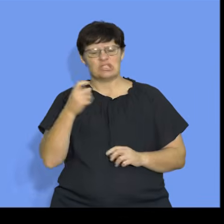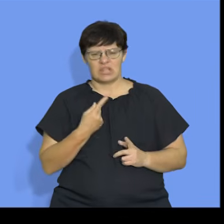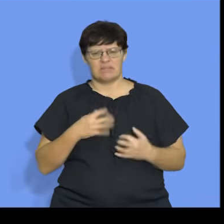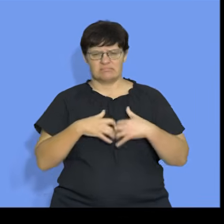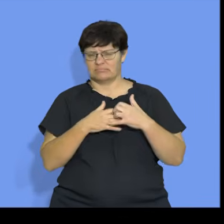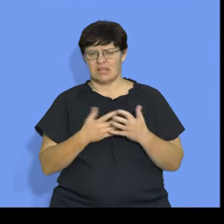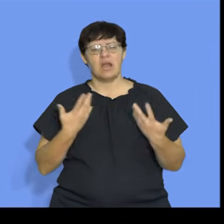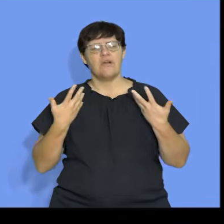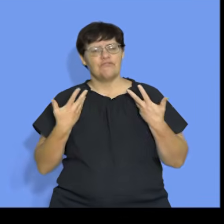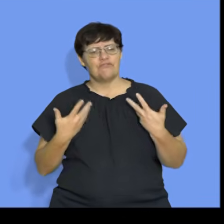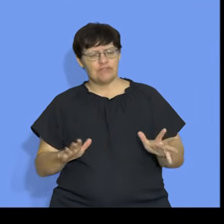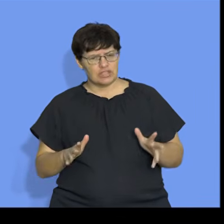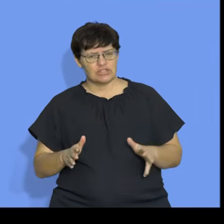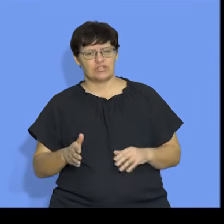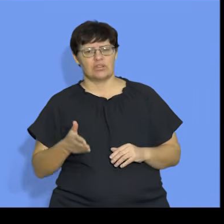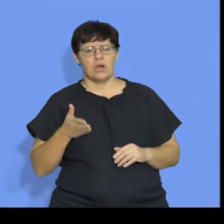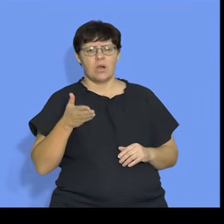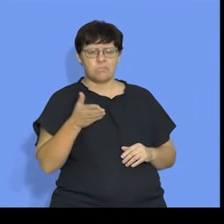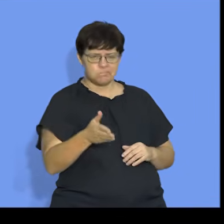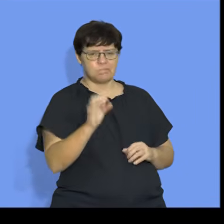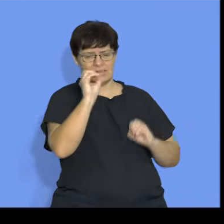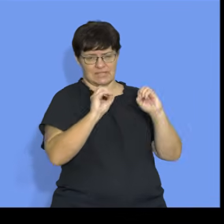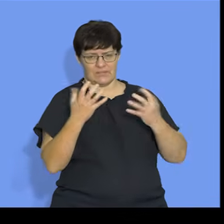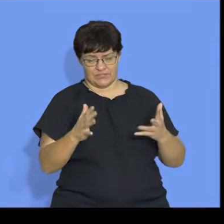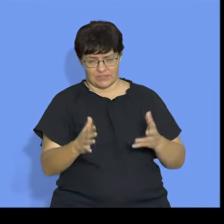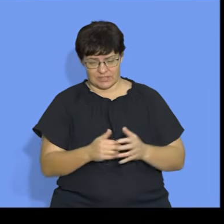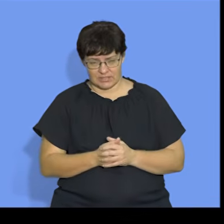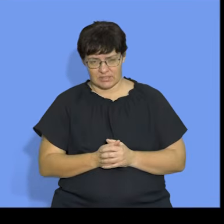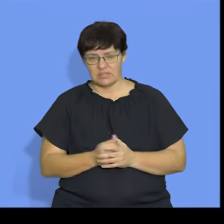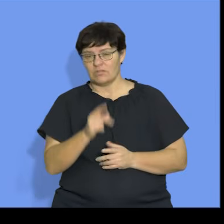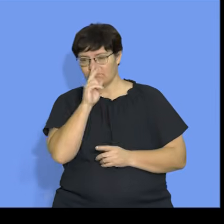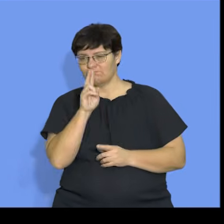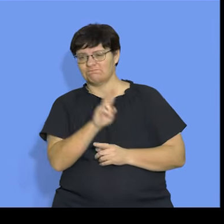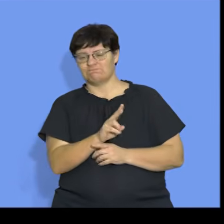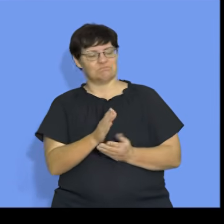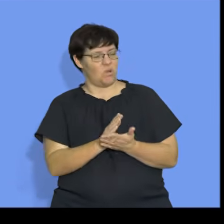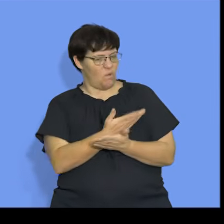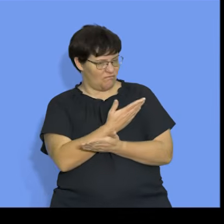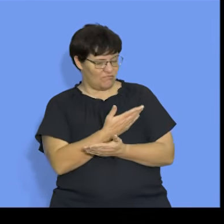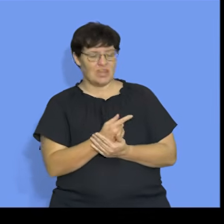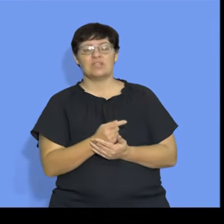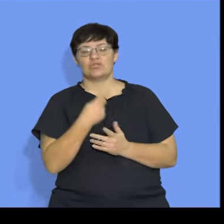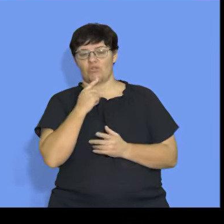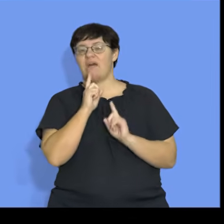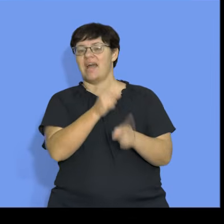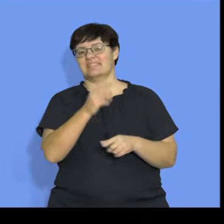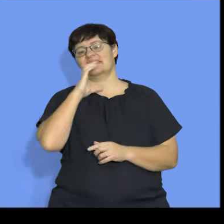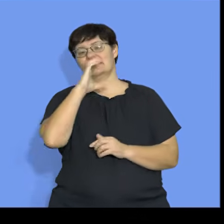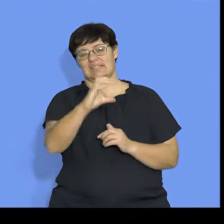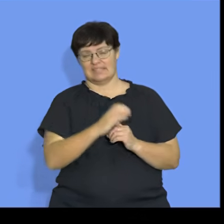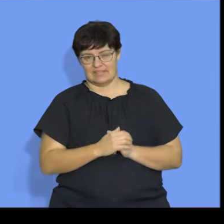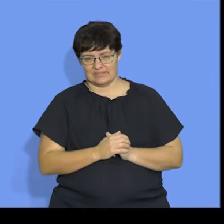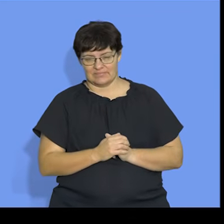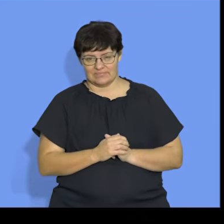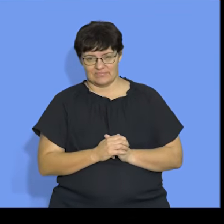is already, all right, on the cell. So we are going to look, D then becomes incorrect. So our